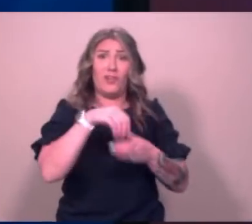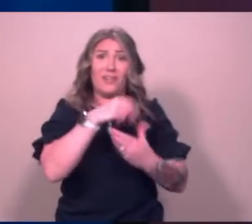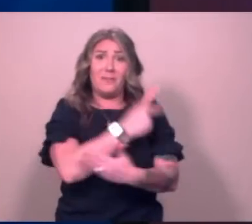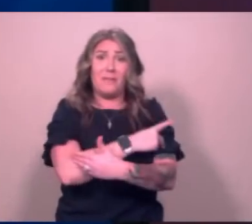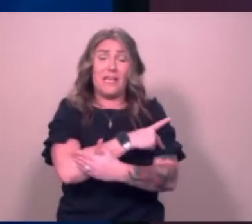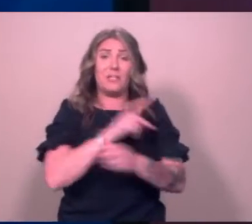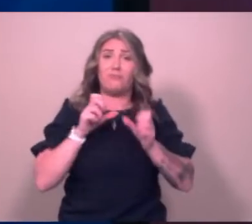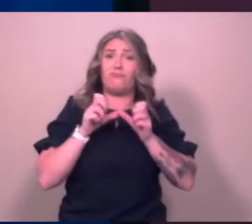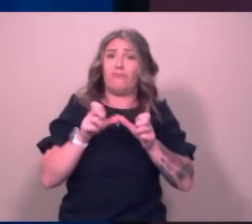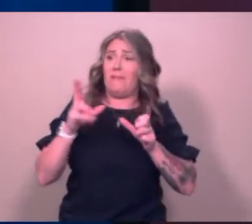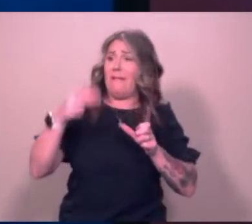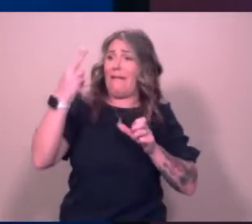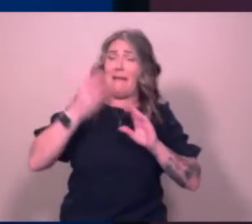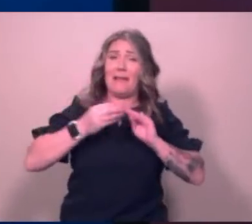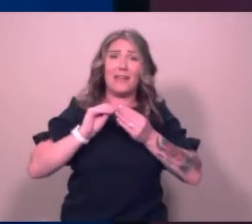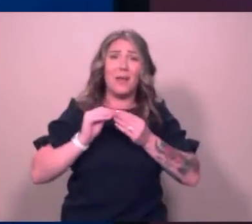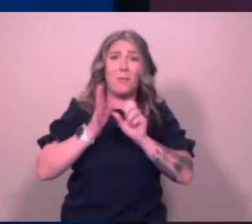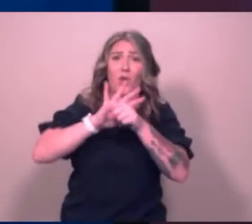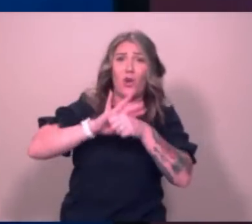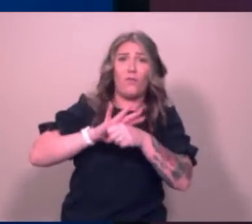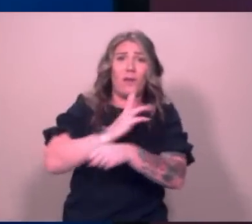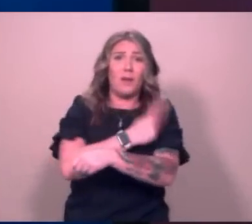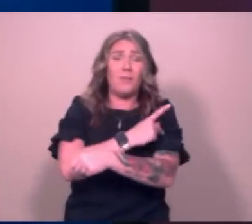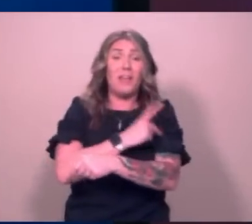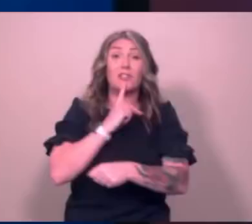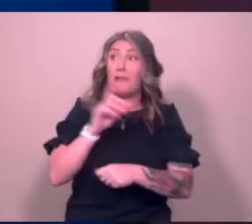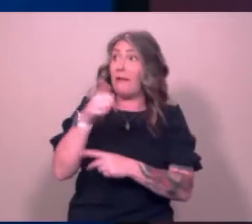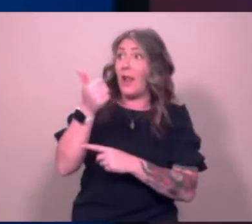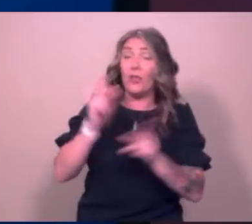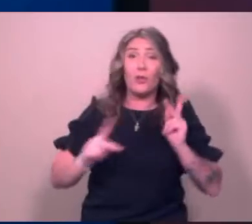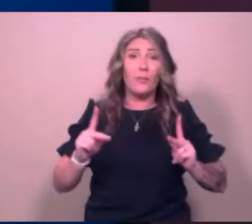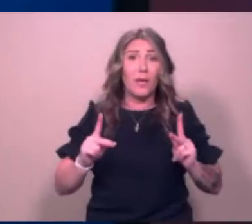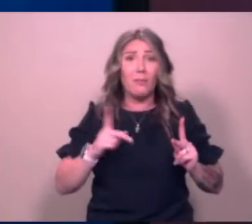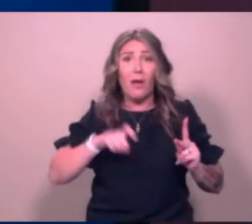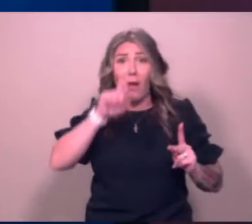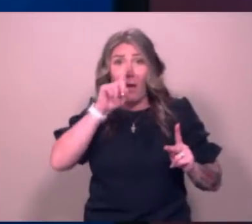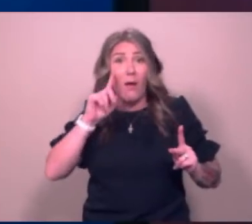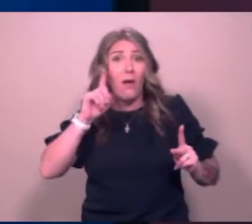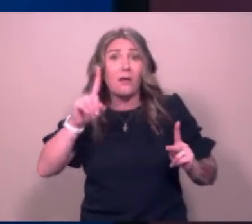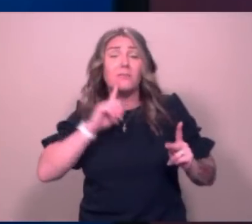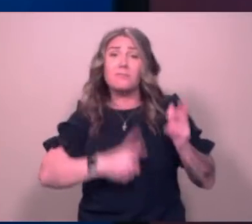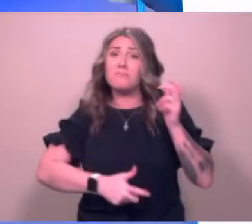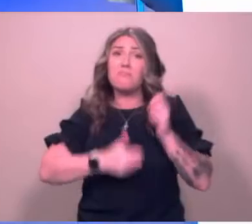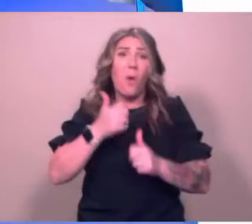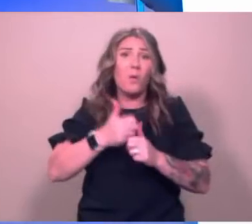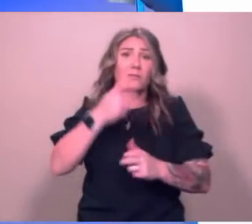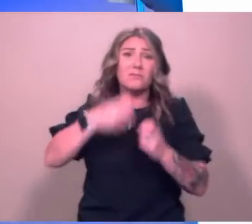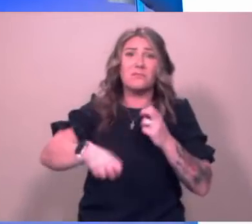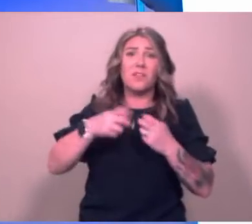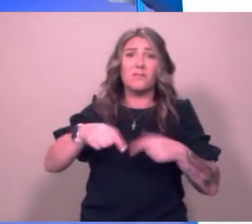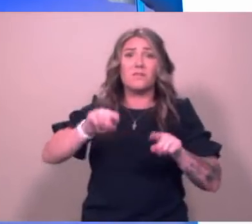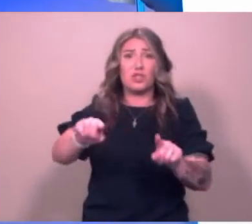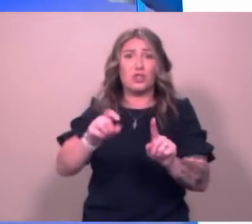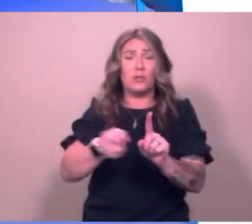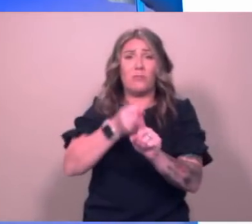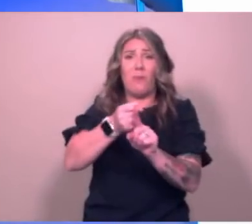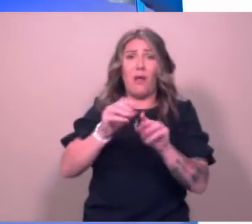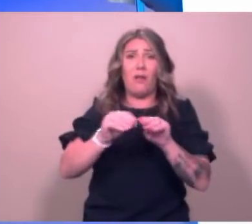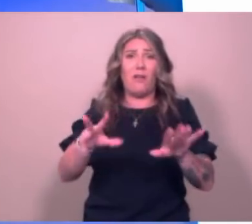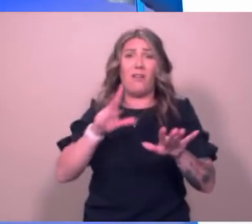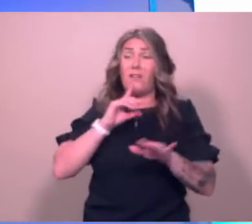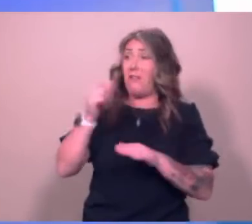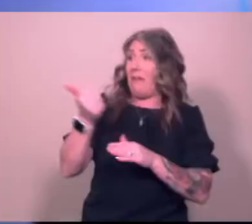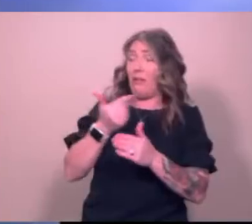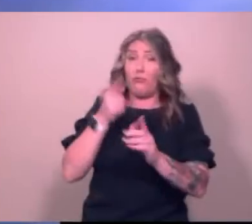to take care of the high number of COVID patients and then everyone else. Hawkeye, this is our most difficult moment in the pandemic. Yeah, and I think the other major theme running through that is